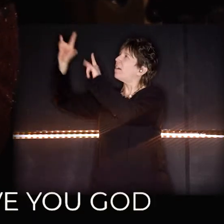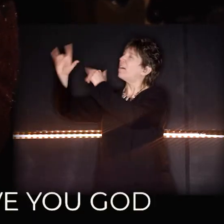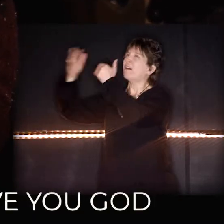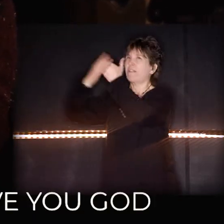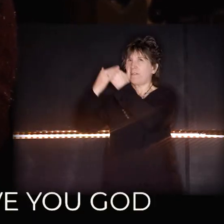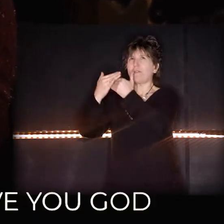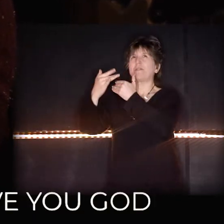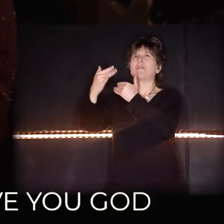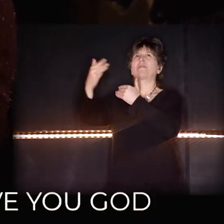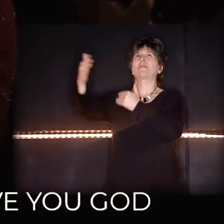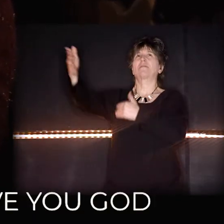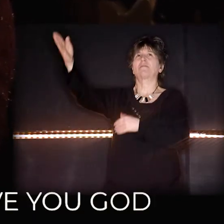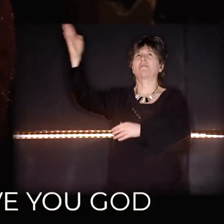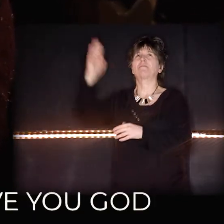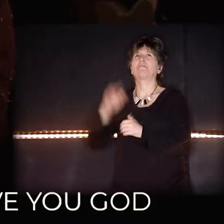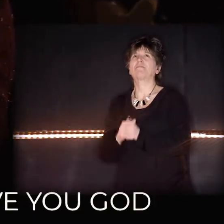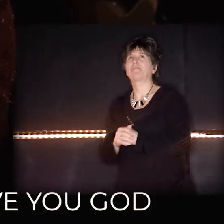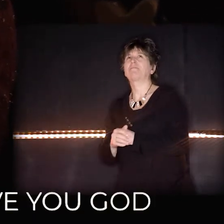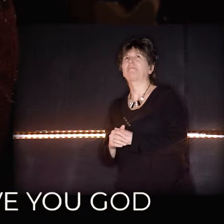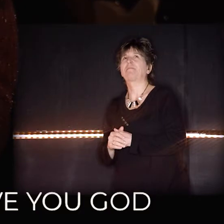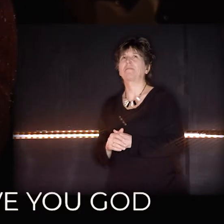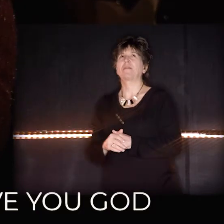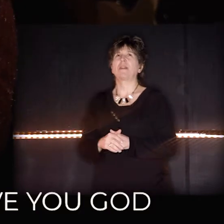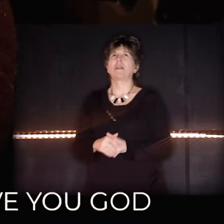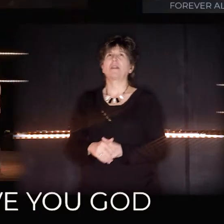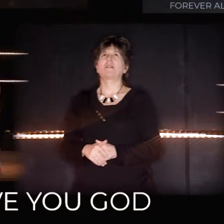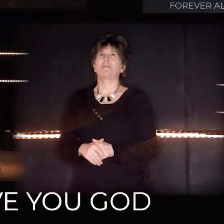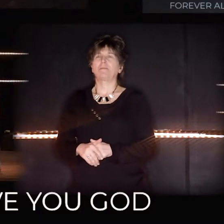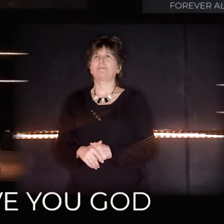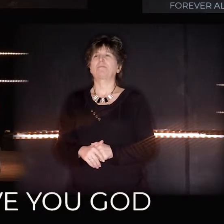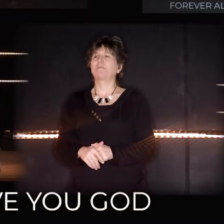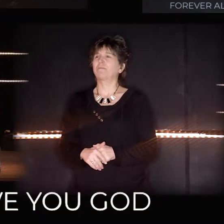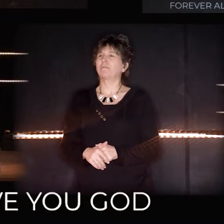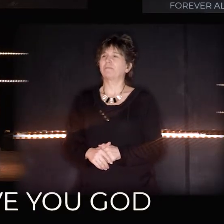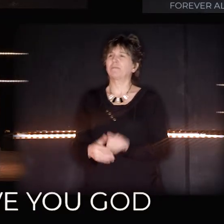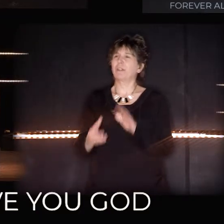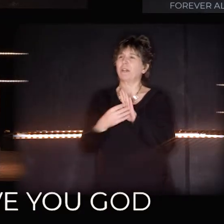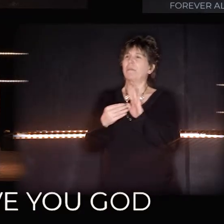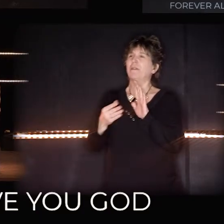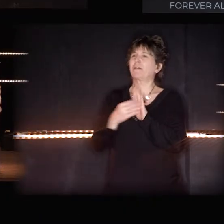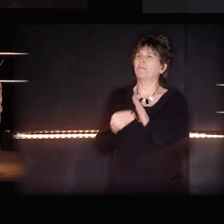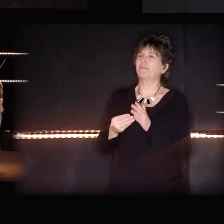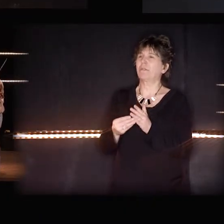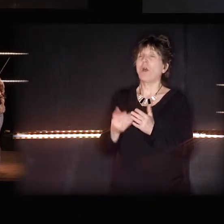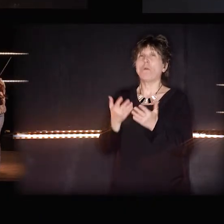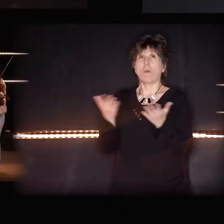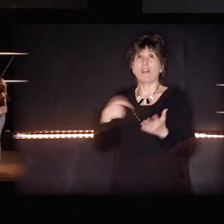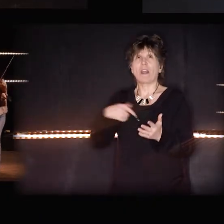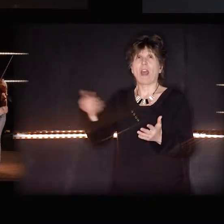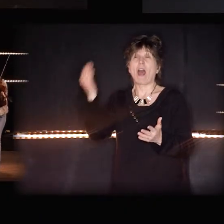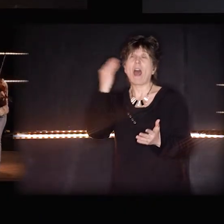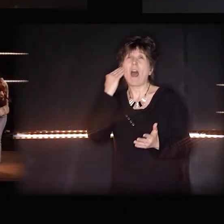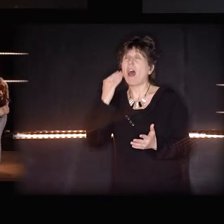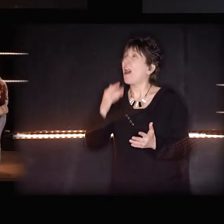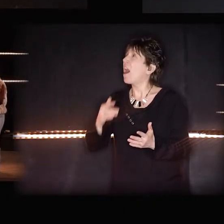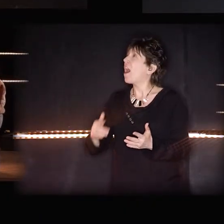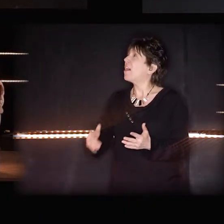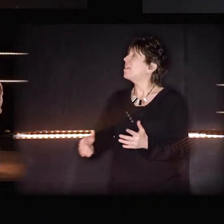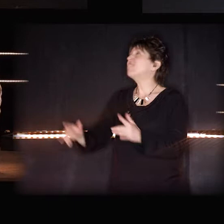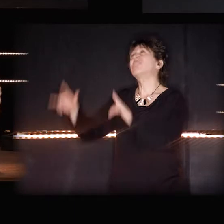my days, I will love you, God. Come on, if there's one thing I